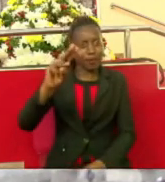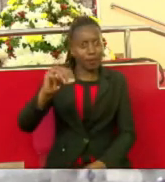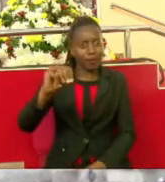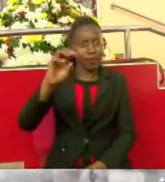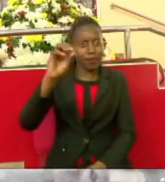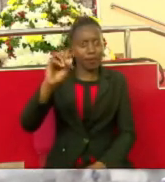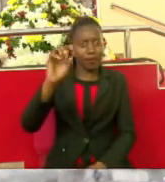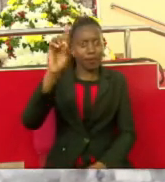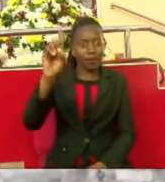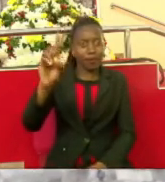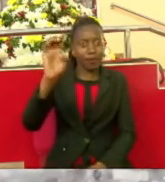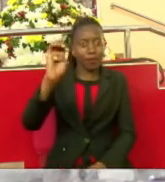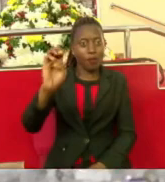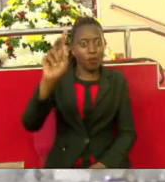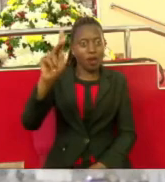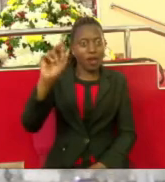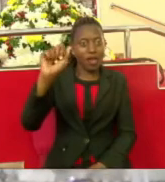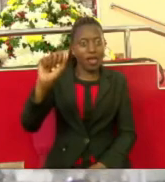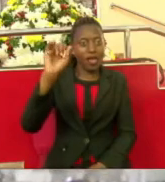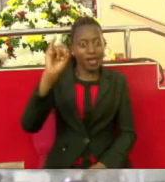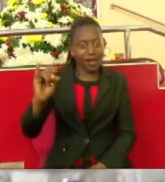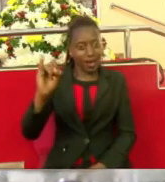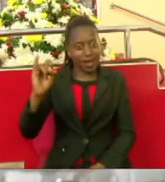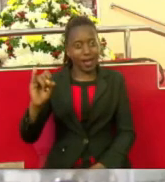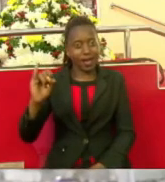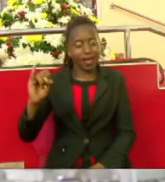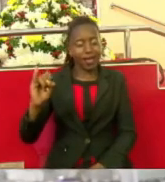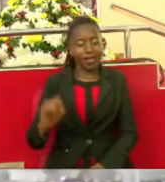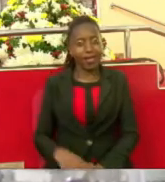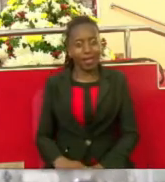When I heard a preacher speaking about Mordecai in a barrio.